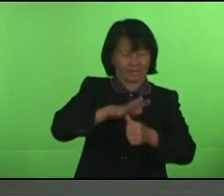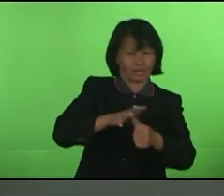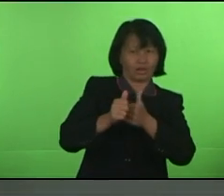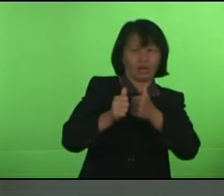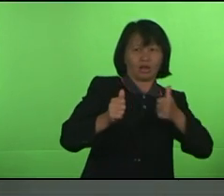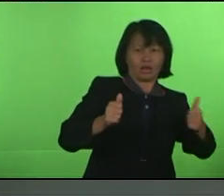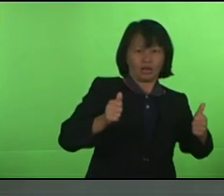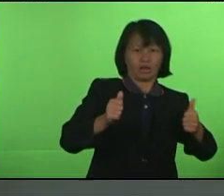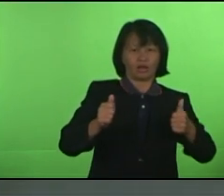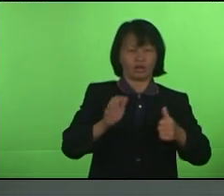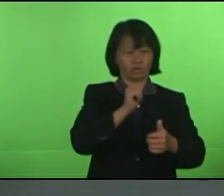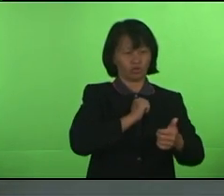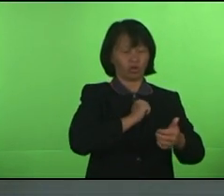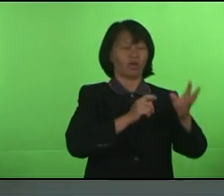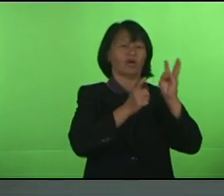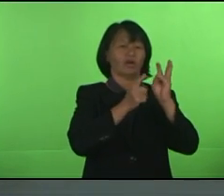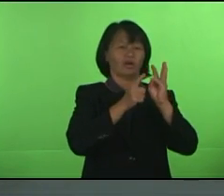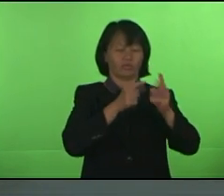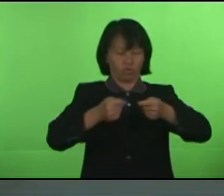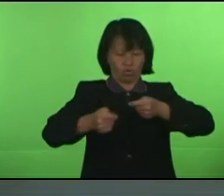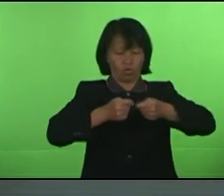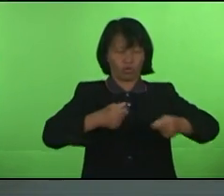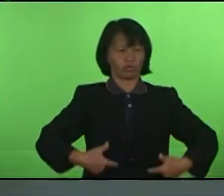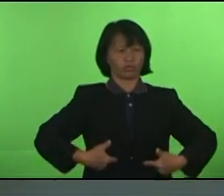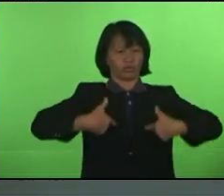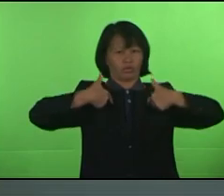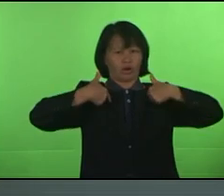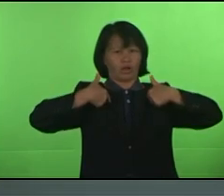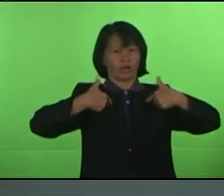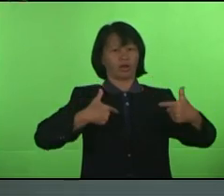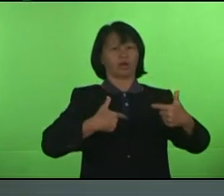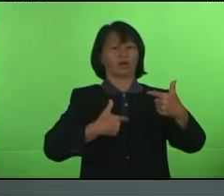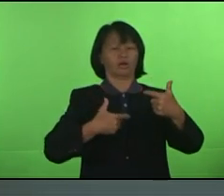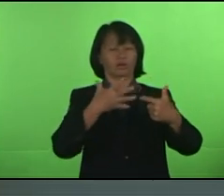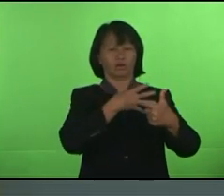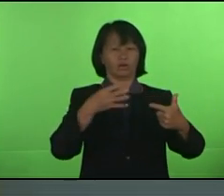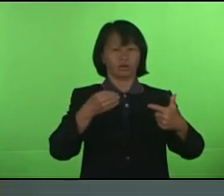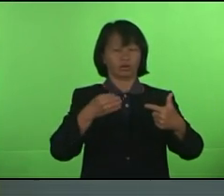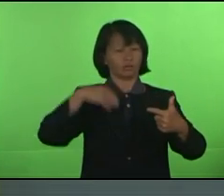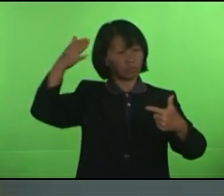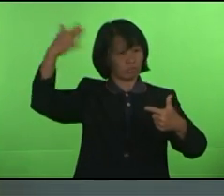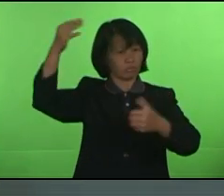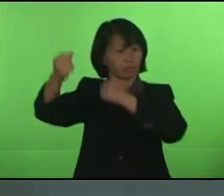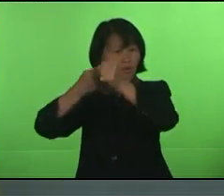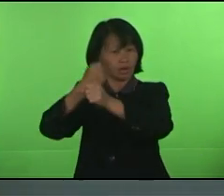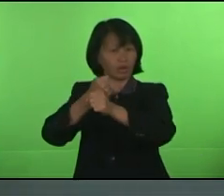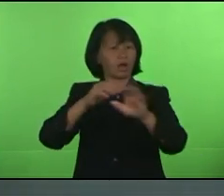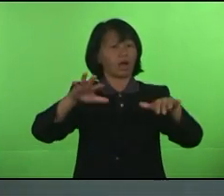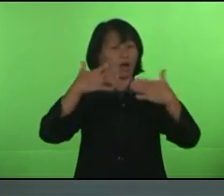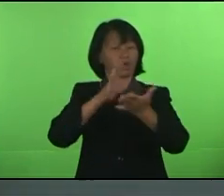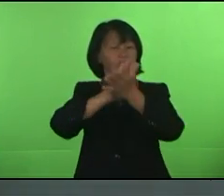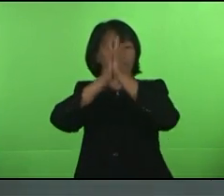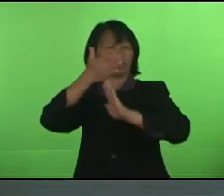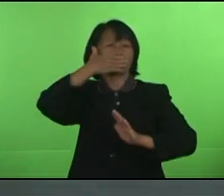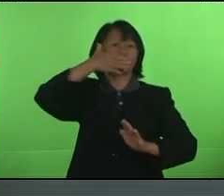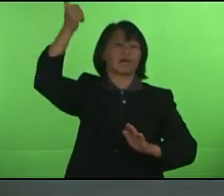and become more in control of your life for now and forever. more years to come, as well as how to become a